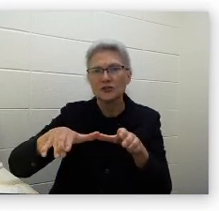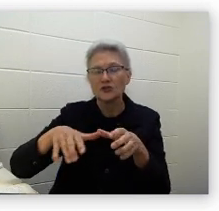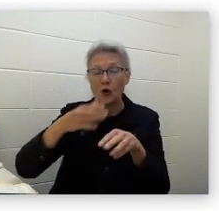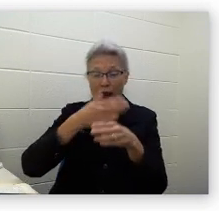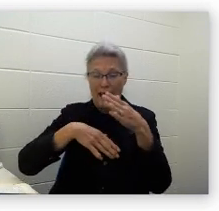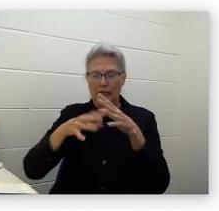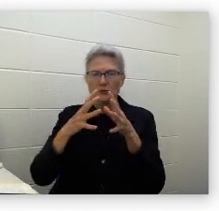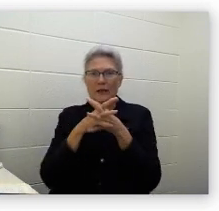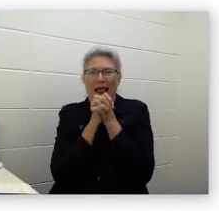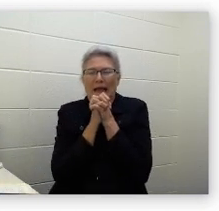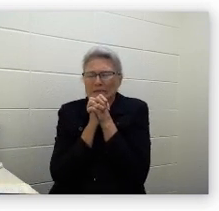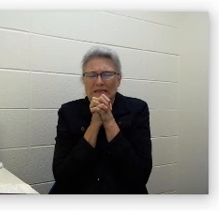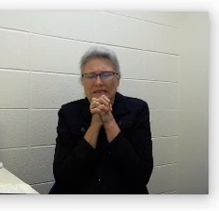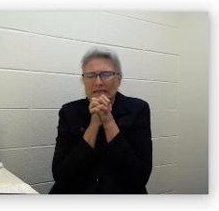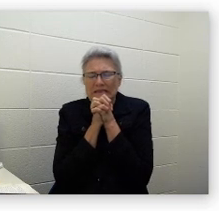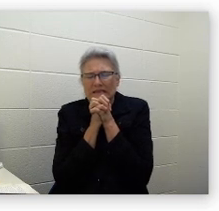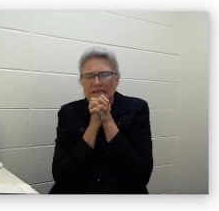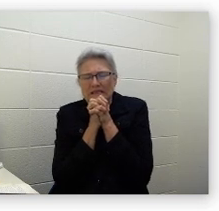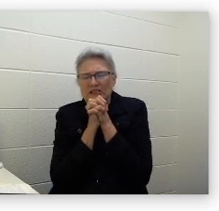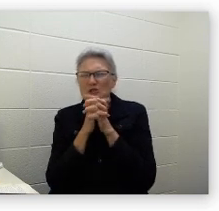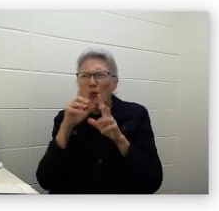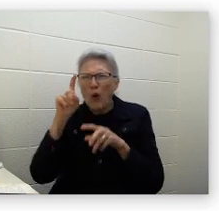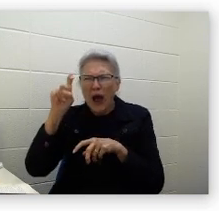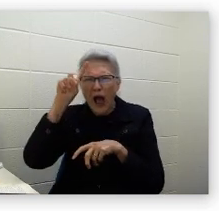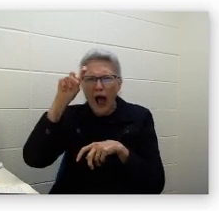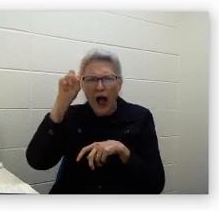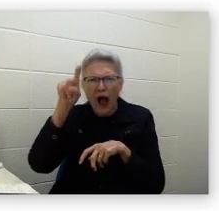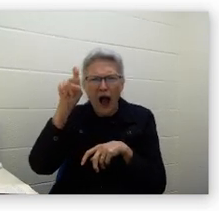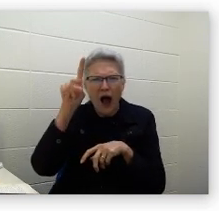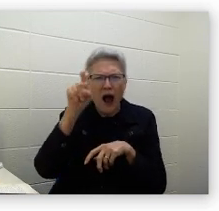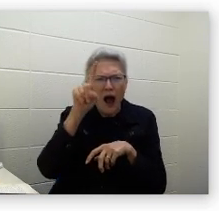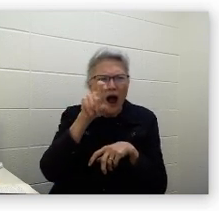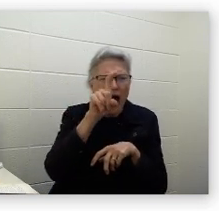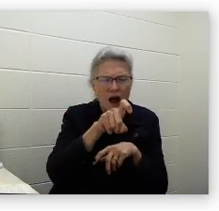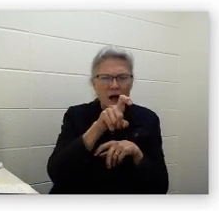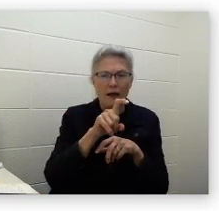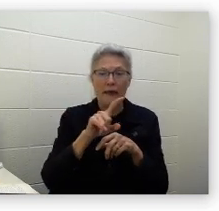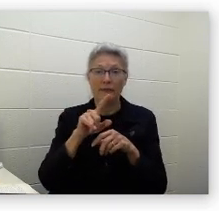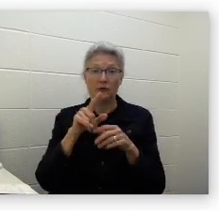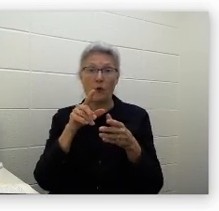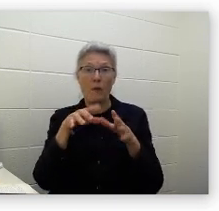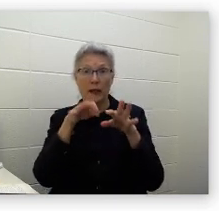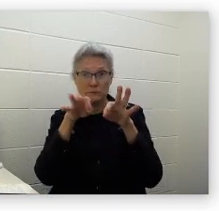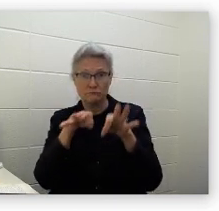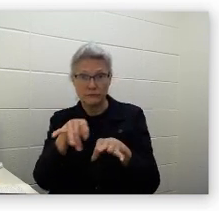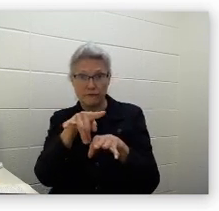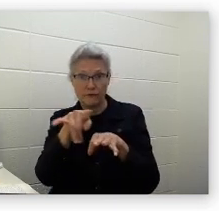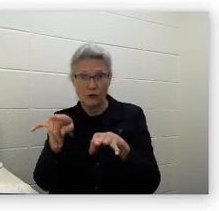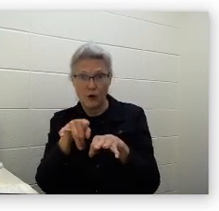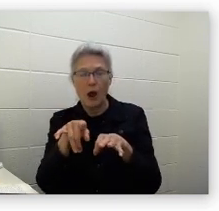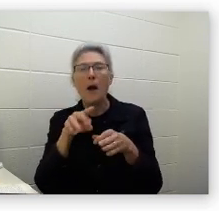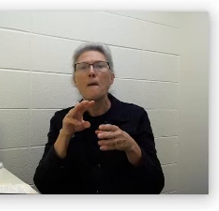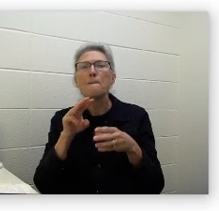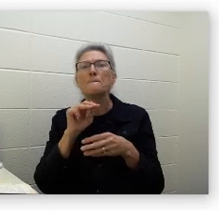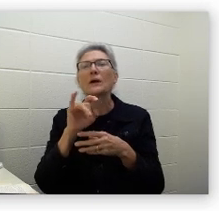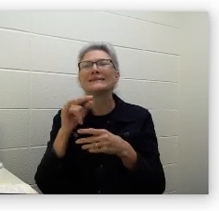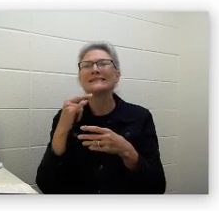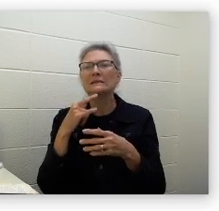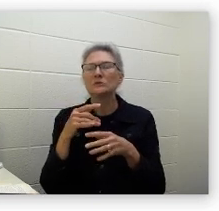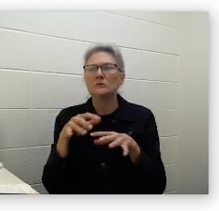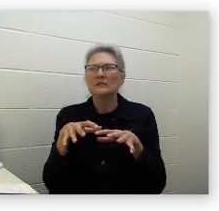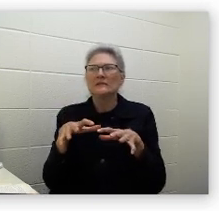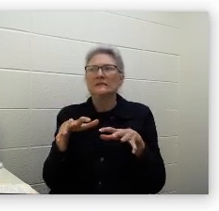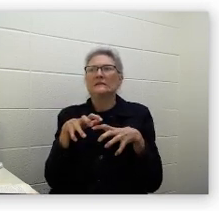were clasped tightly and that she was questioning a lot. My analysis of her turns out to be that Mary seems really